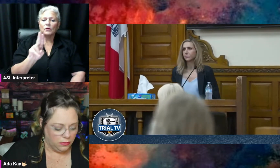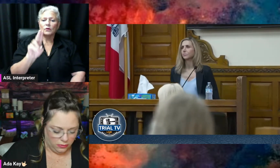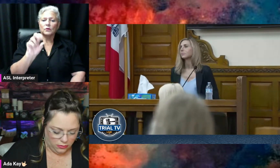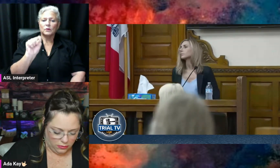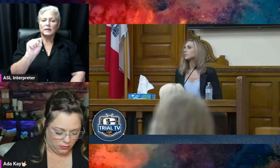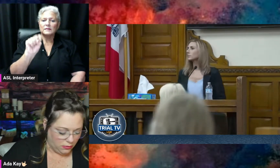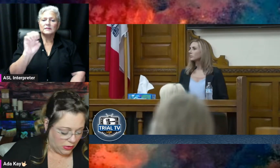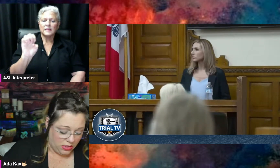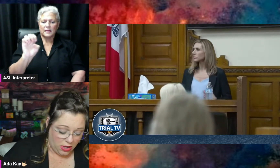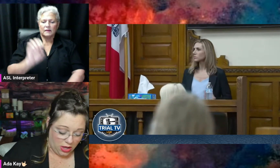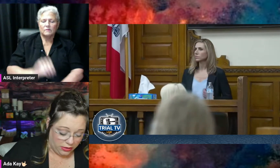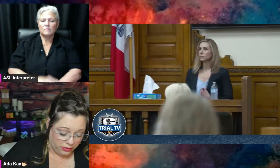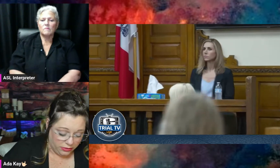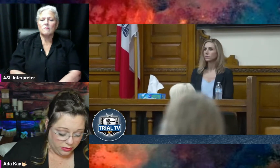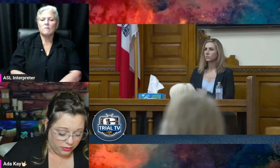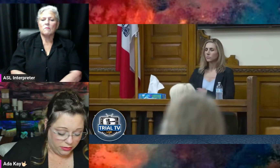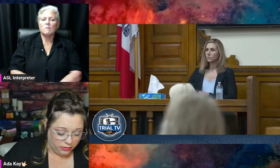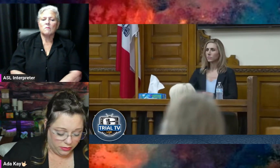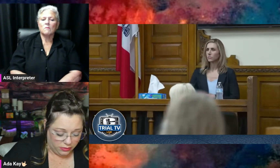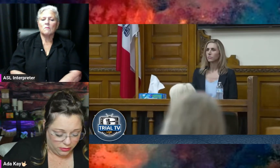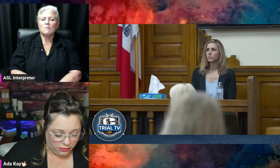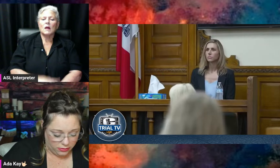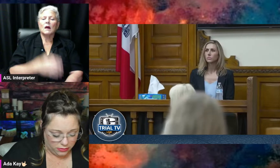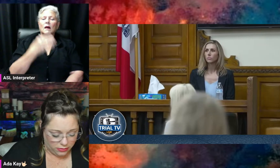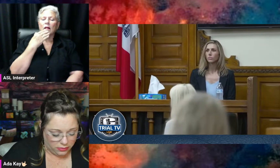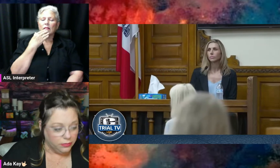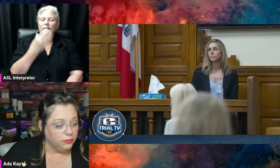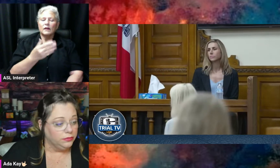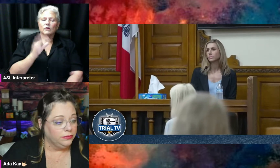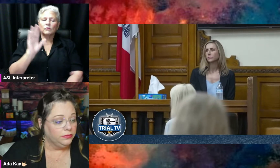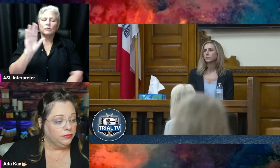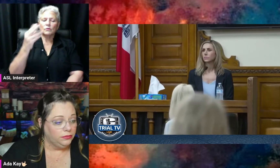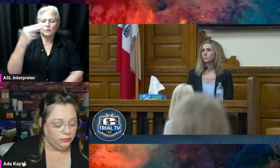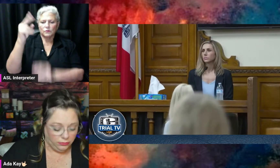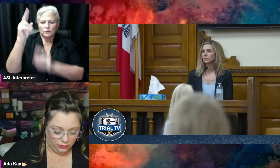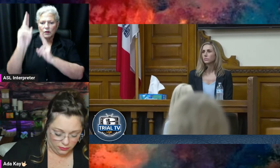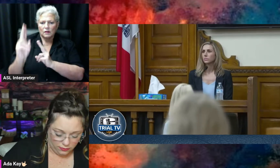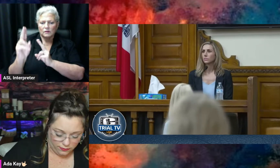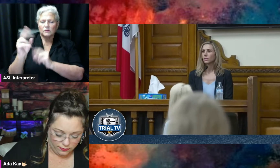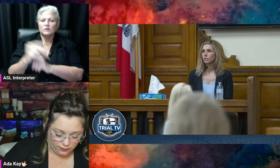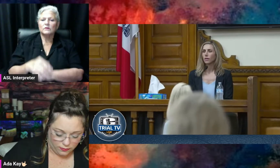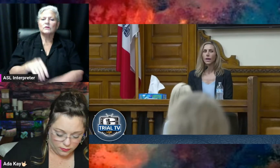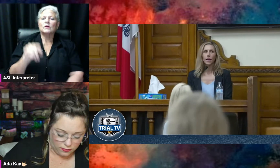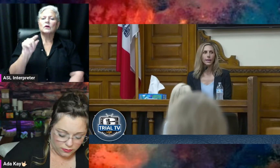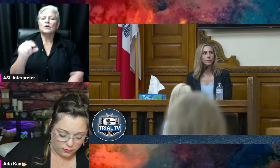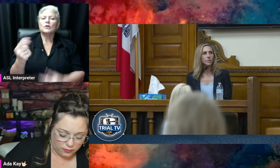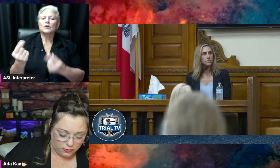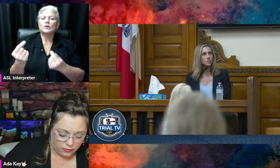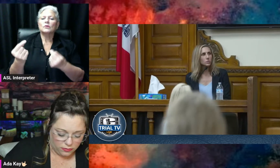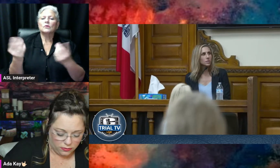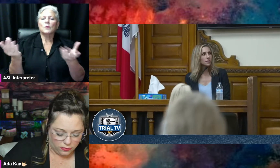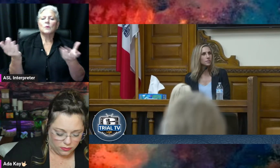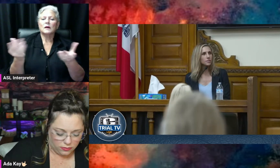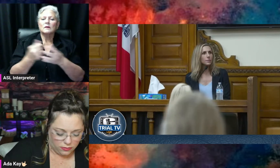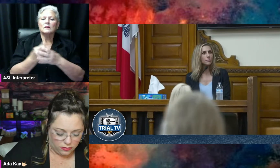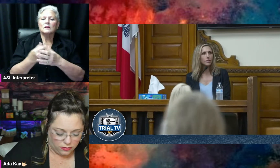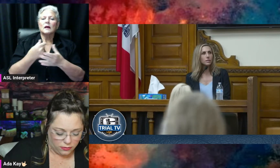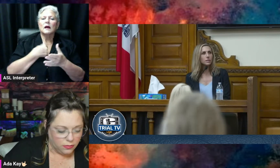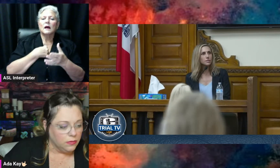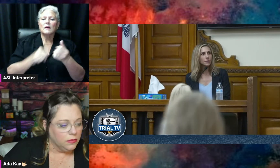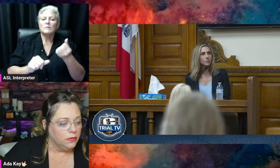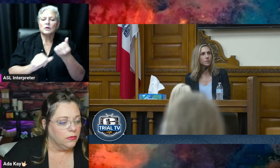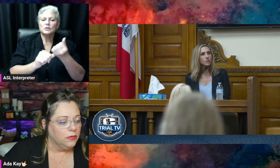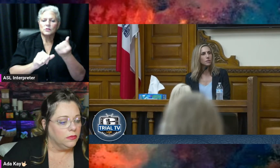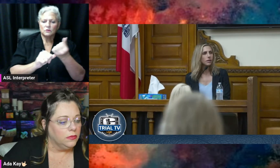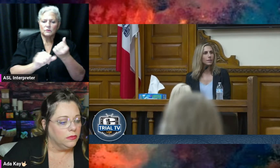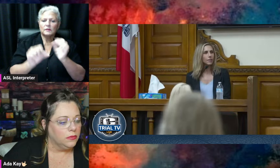KELLYKRUSE. Mr. Nelson? Thank you, Your Honor. What is your occupation? I am an associate state